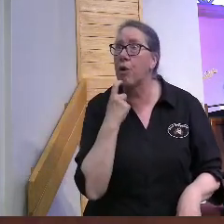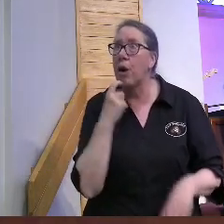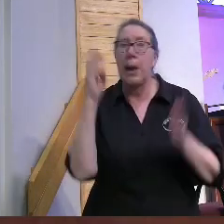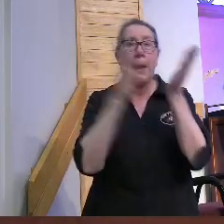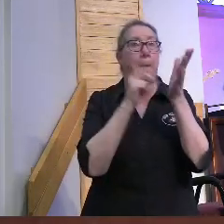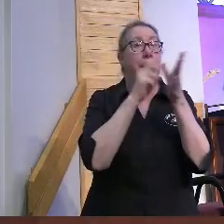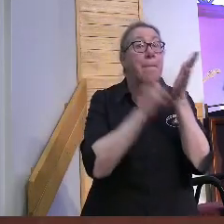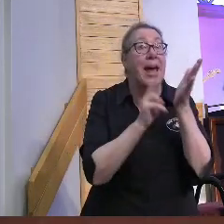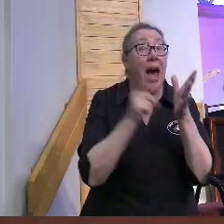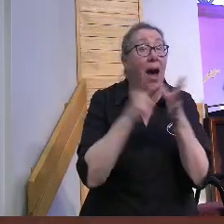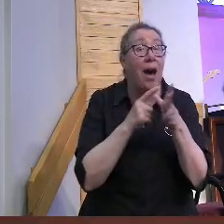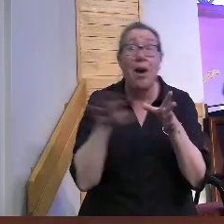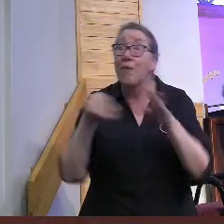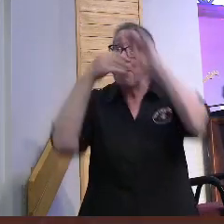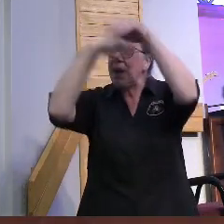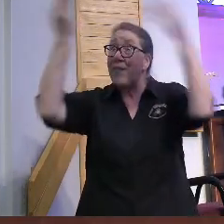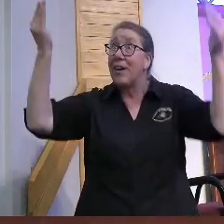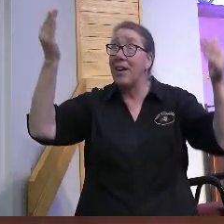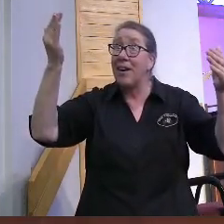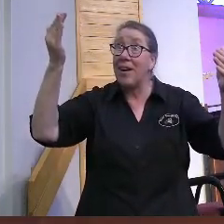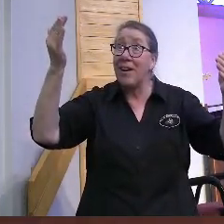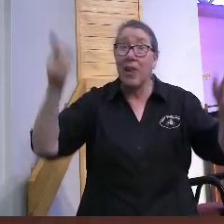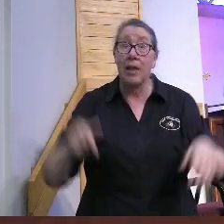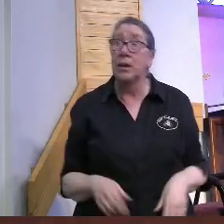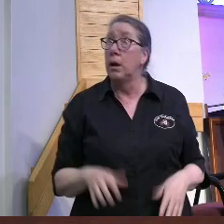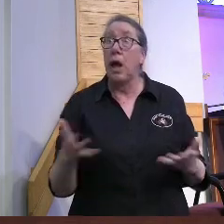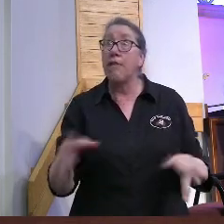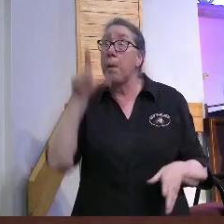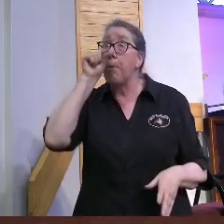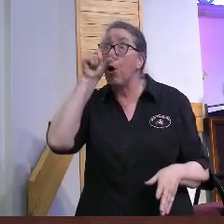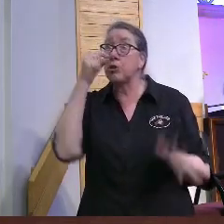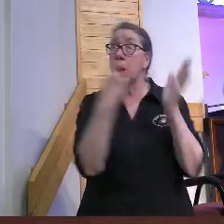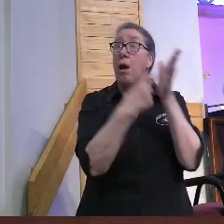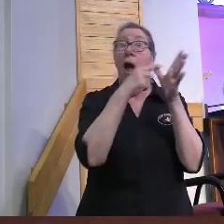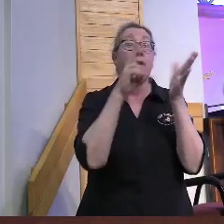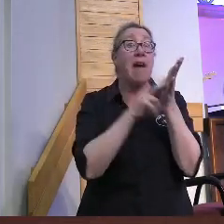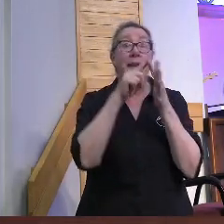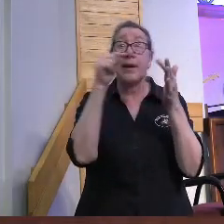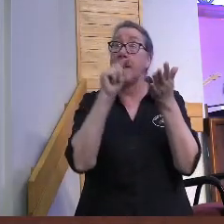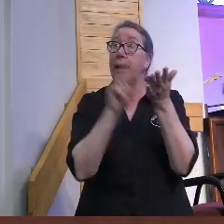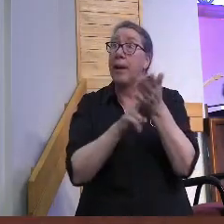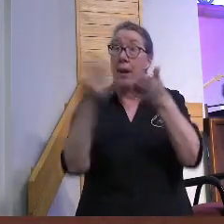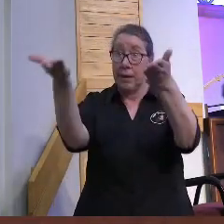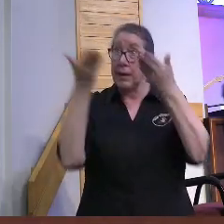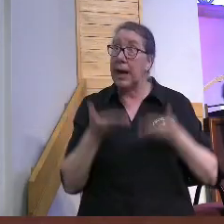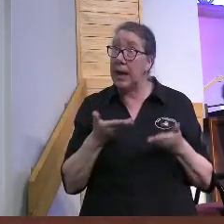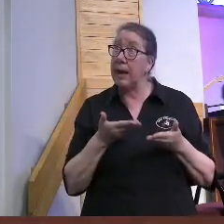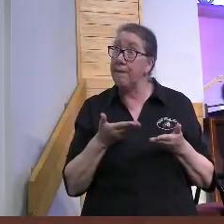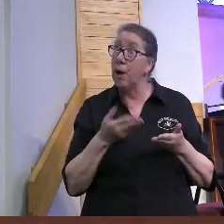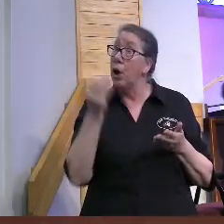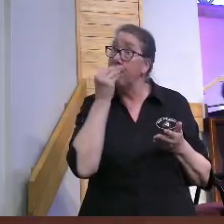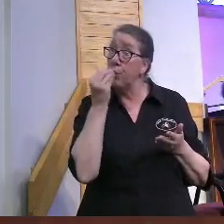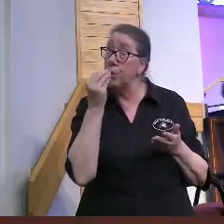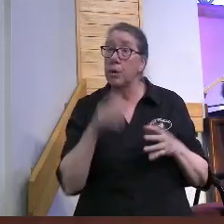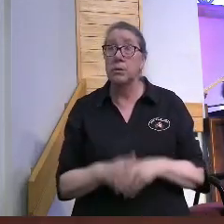heaven. We read in the Bible that ravens brought food. The disciples, they had to feed 5,000 men